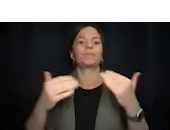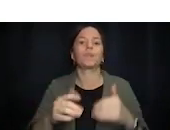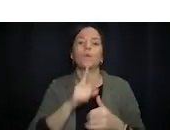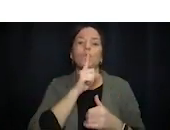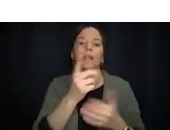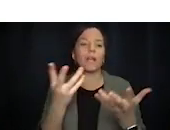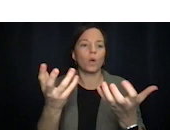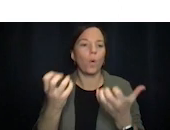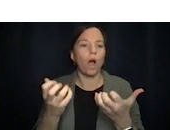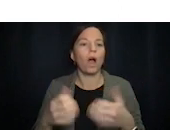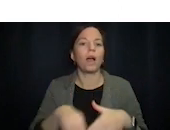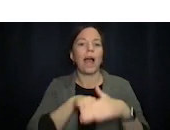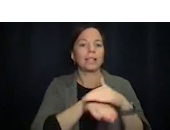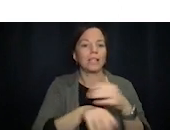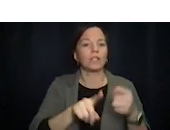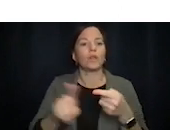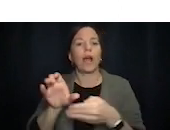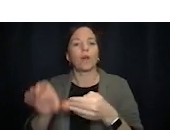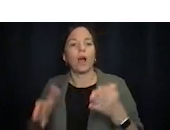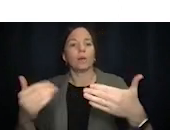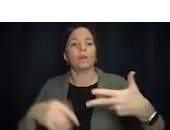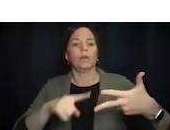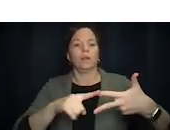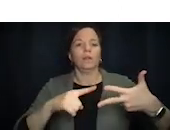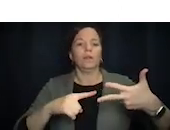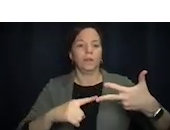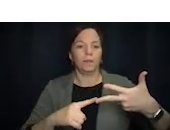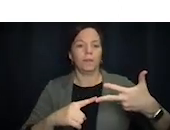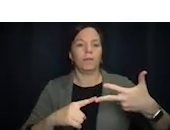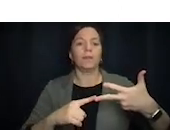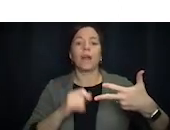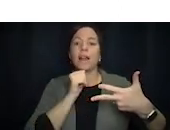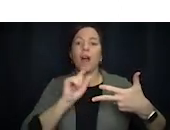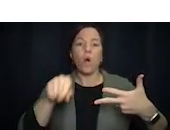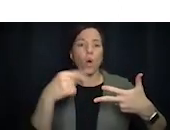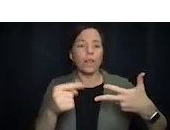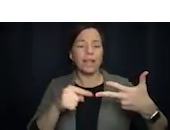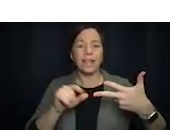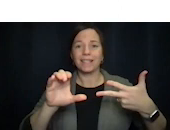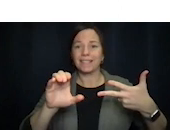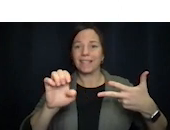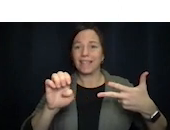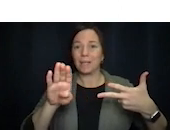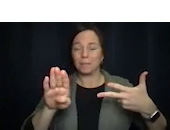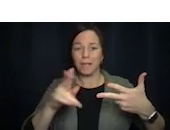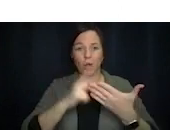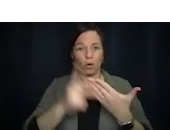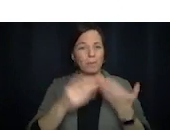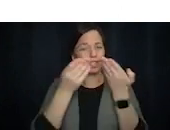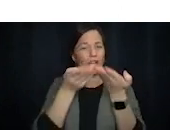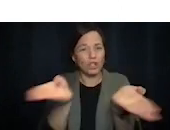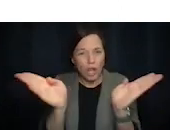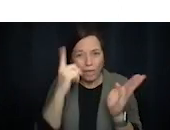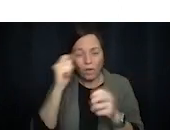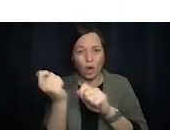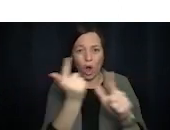from conveying content to equipping with competencies, and not just within a CBE program, in general, right, across all our